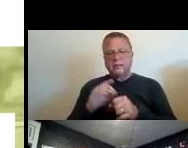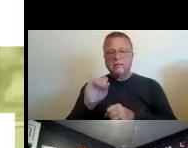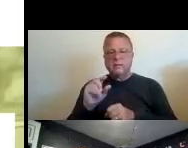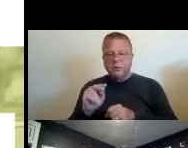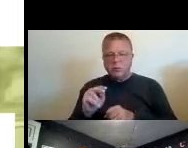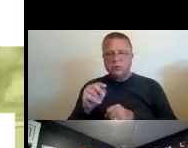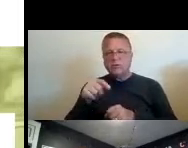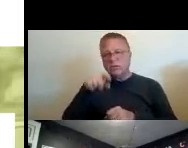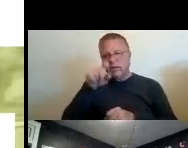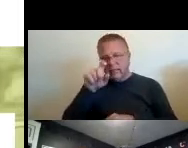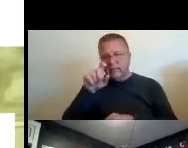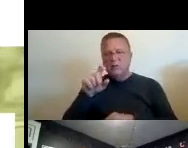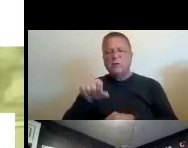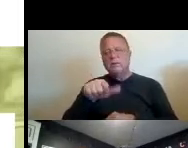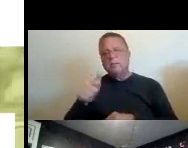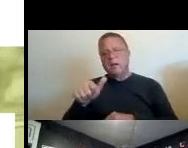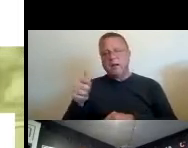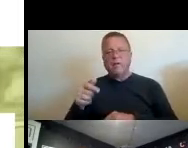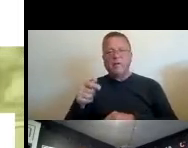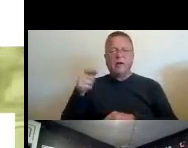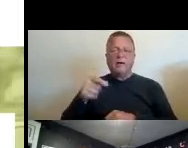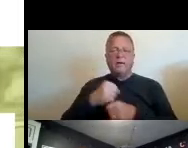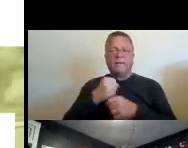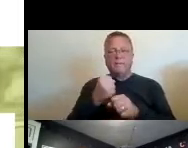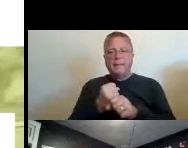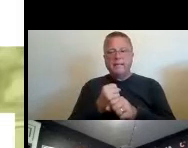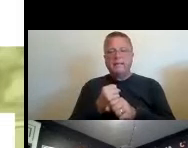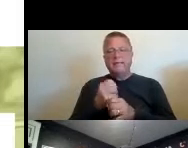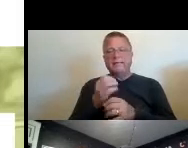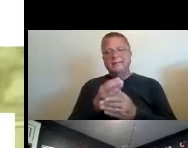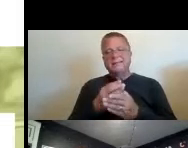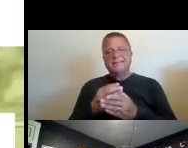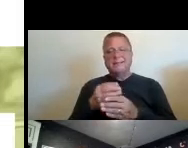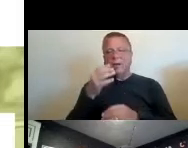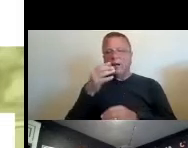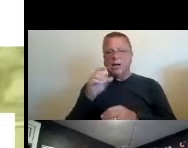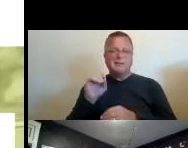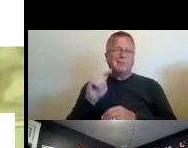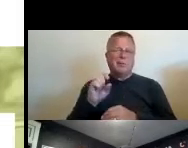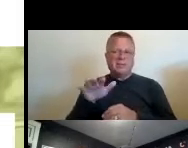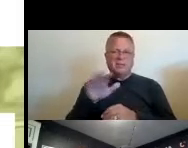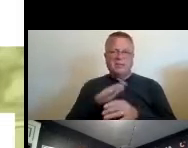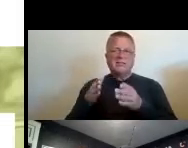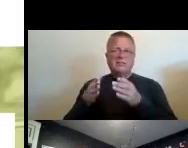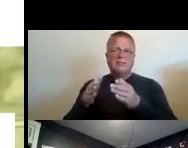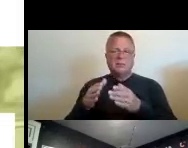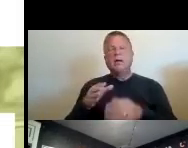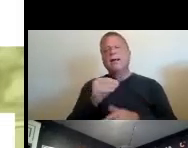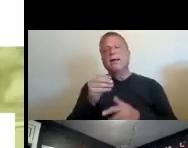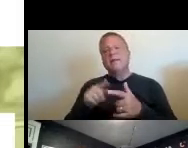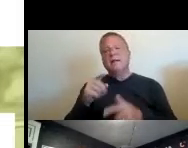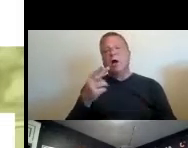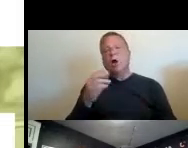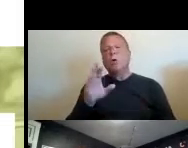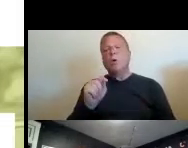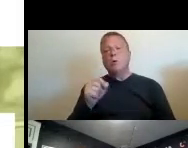Eagle, some of the other things that really create some sort of hot spots along the corridor. And then Hobart Street, which